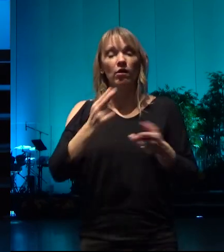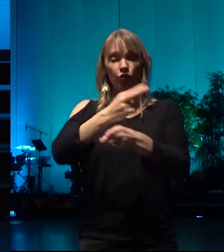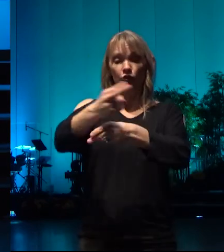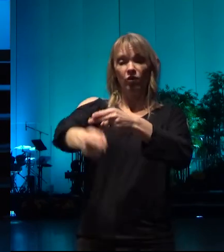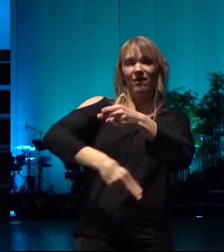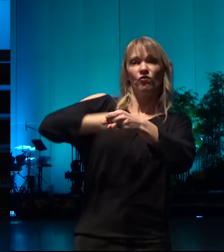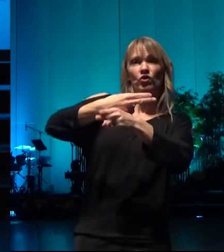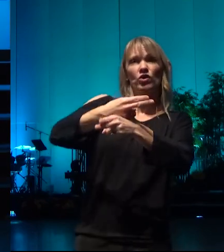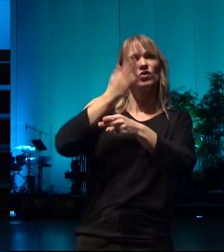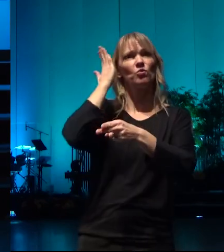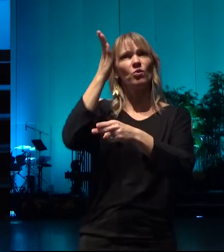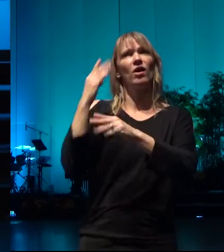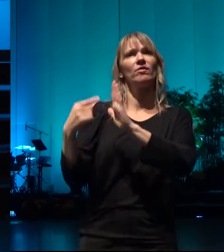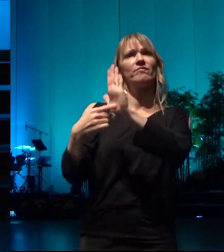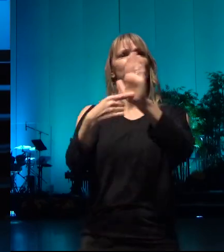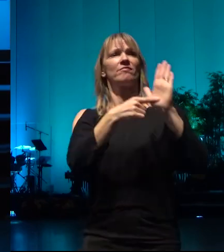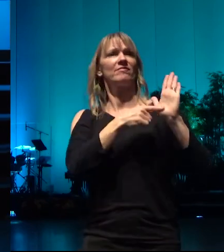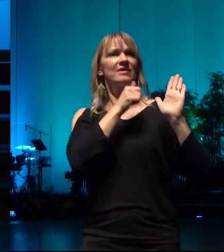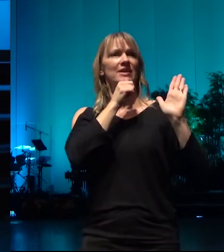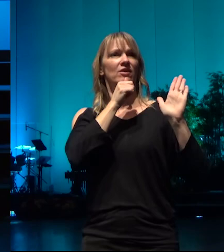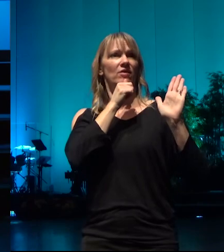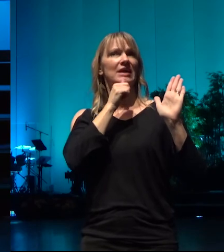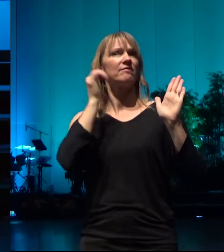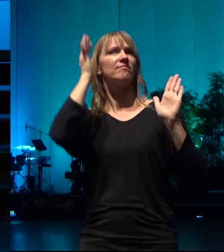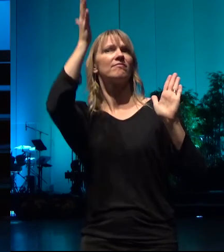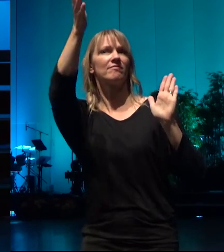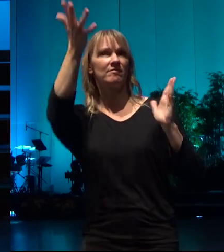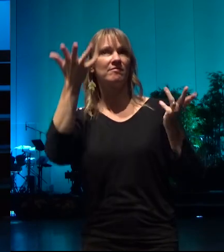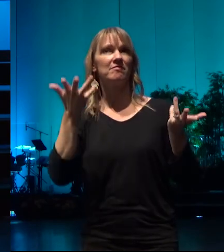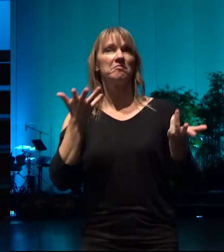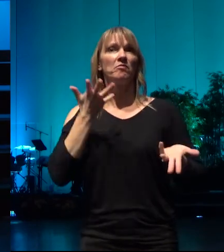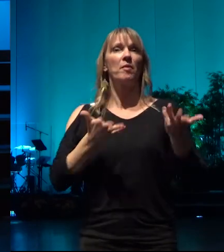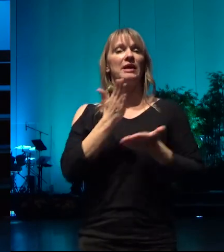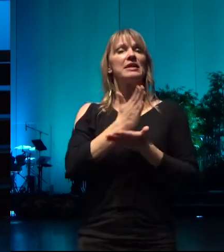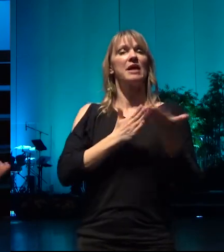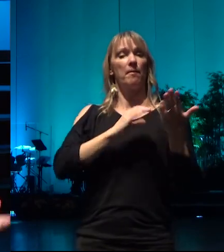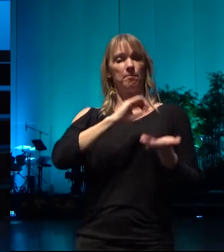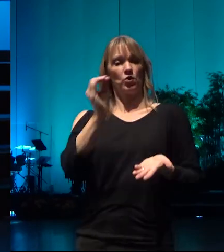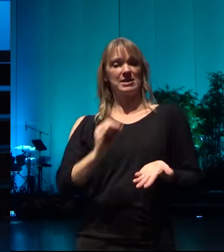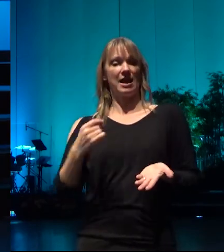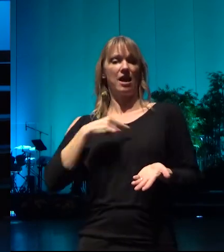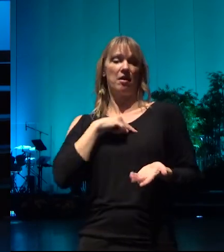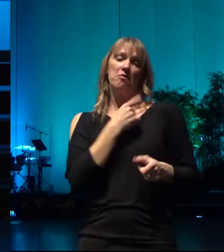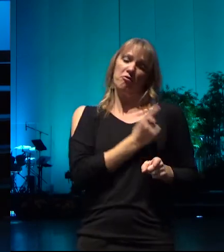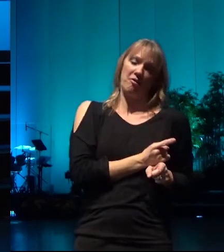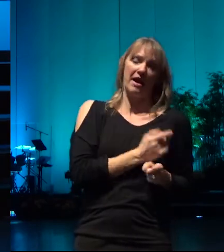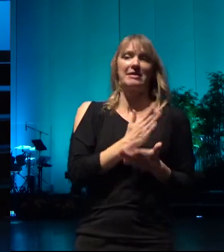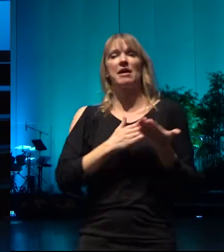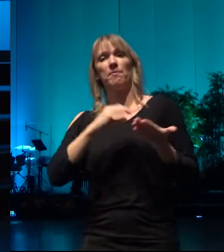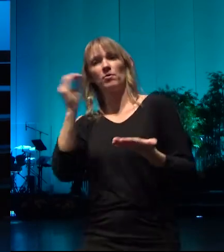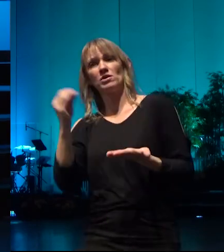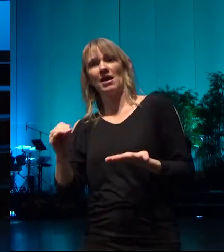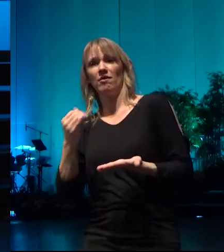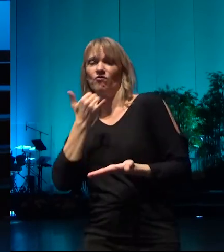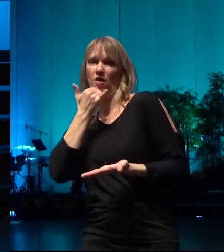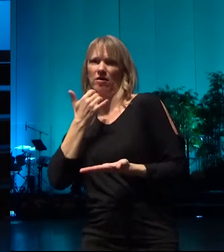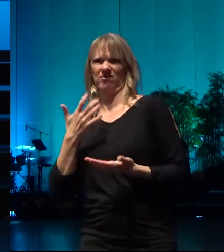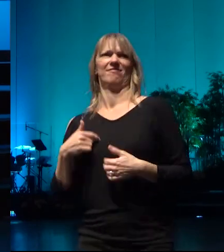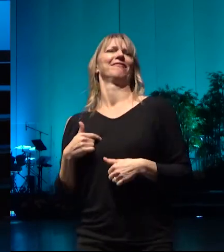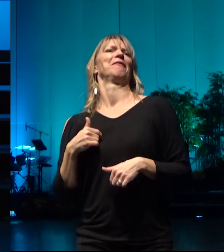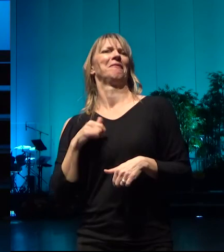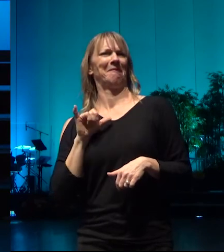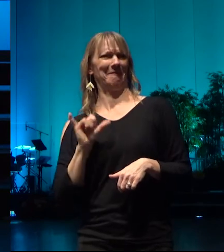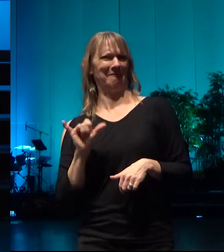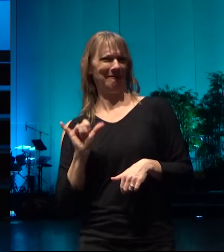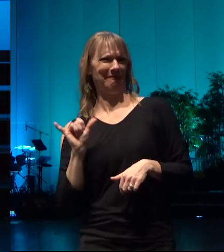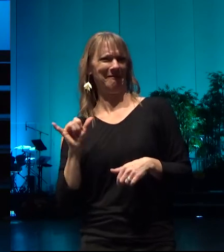You know, the universe will unveil its secrets at some point, and there's probably some percentage of it that we got right, and there's some percentage of it we're